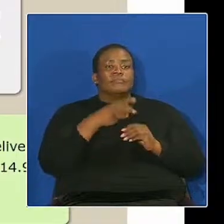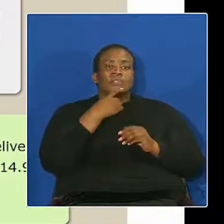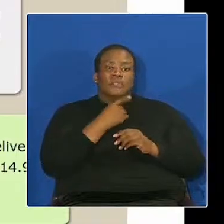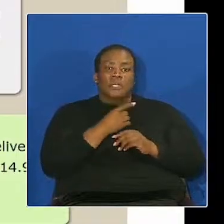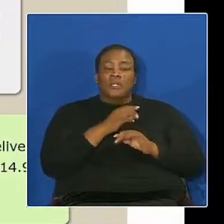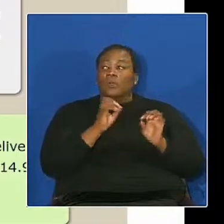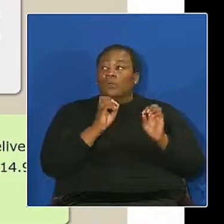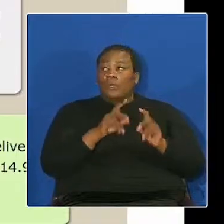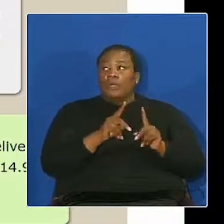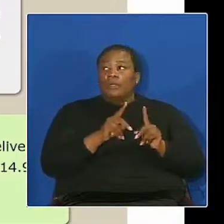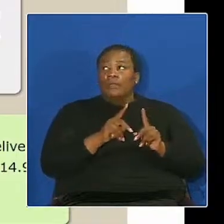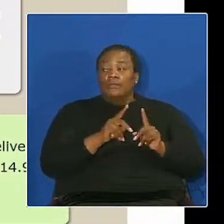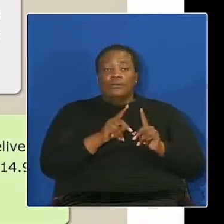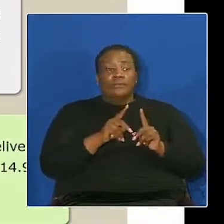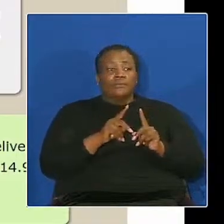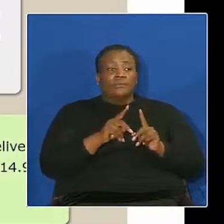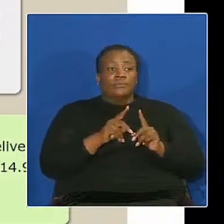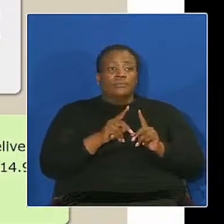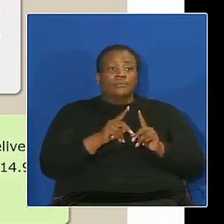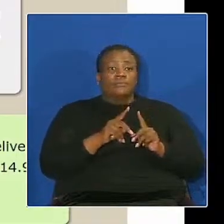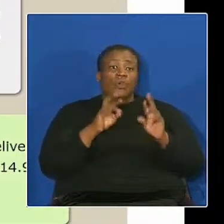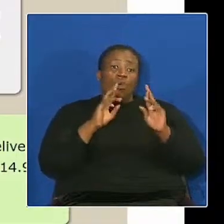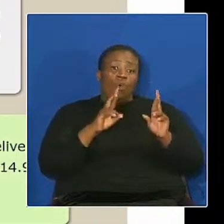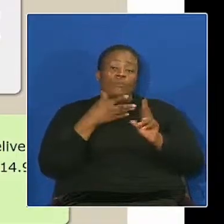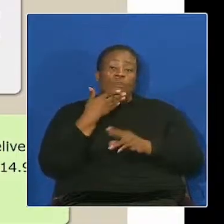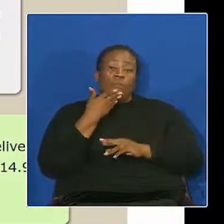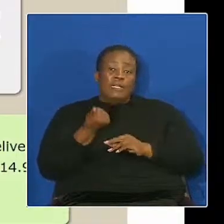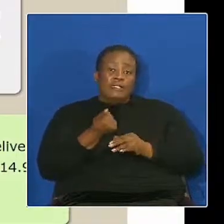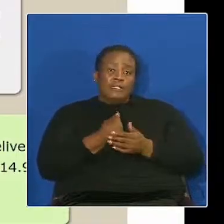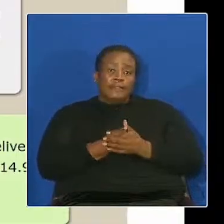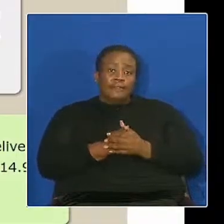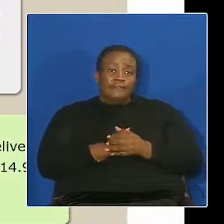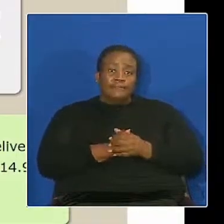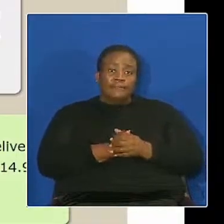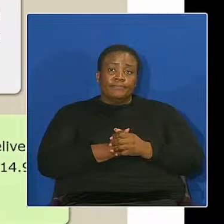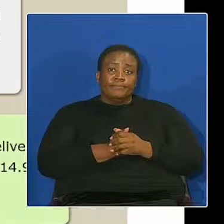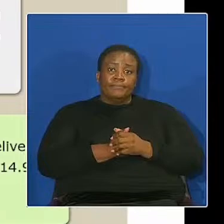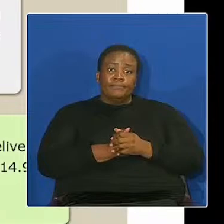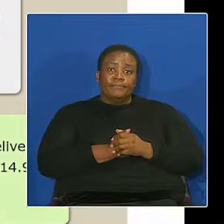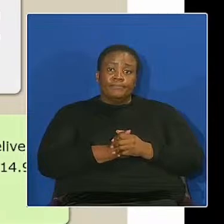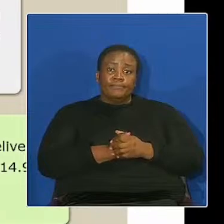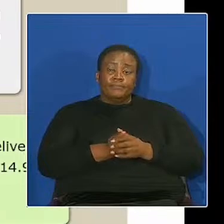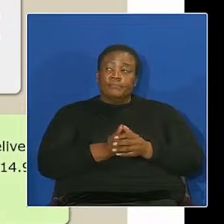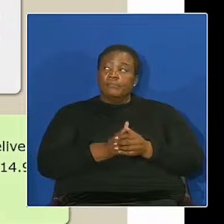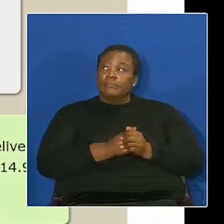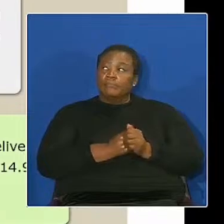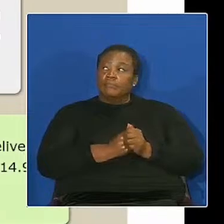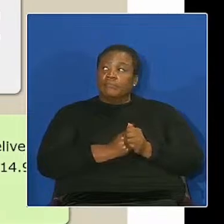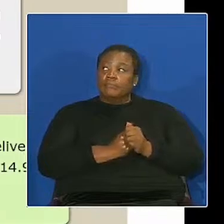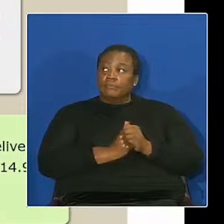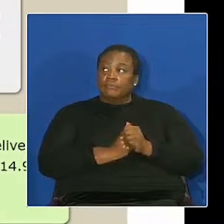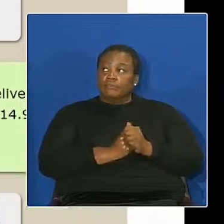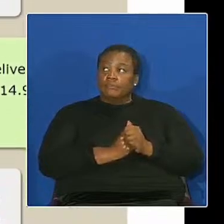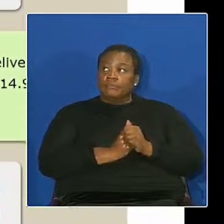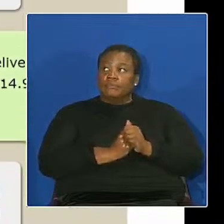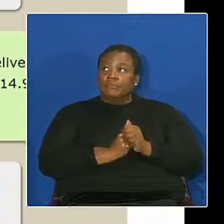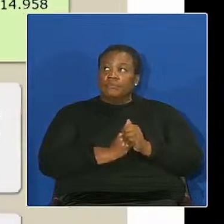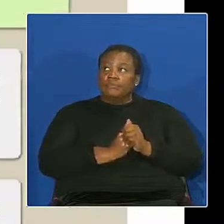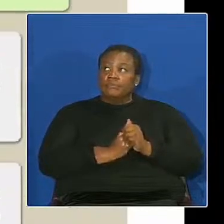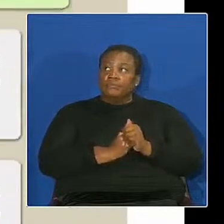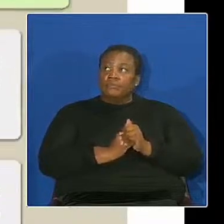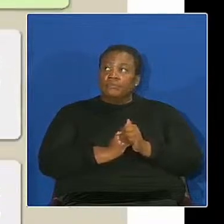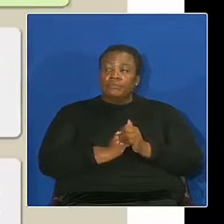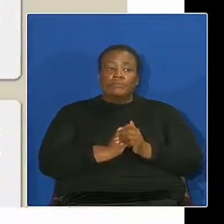says, okay, hope for the best. And then Mr. Mokgotsi is responding then